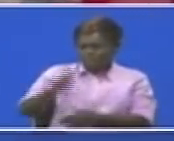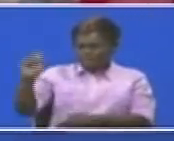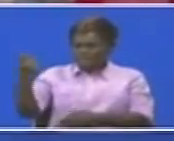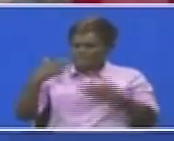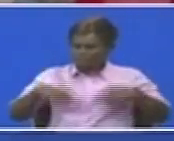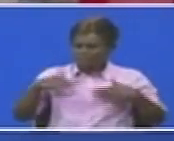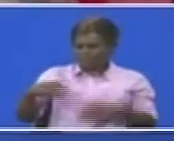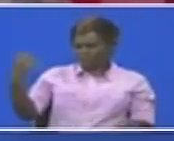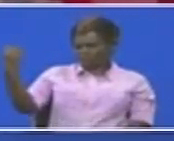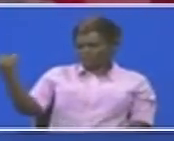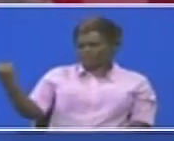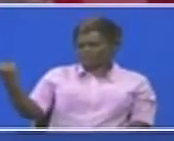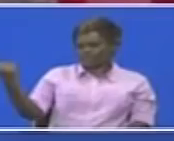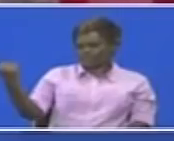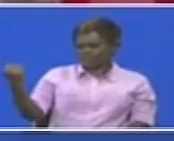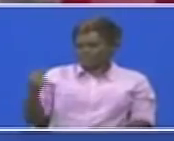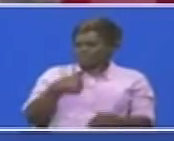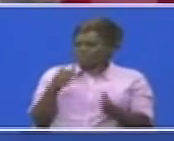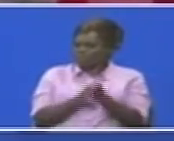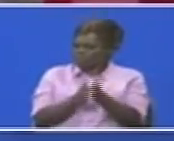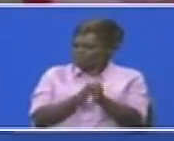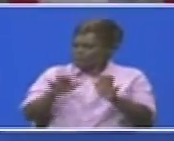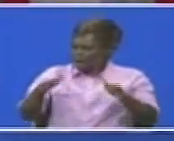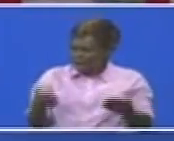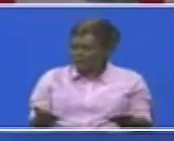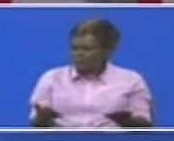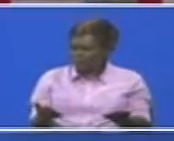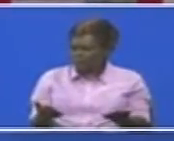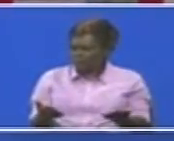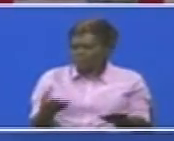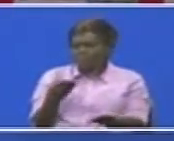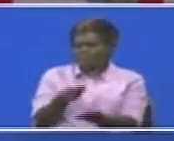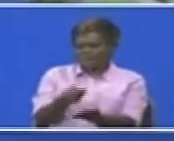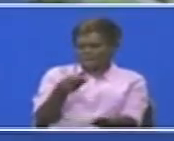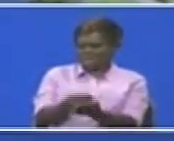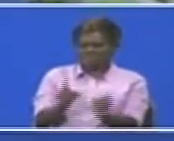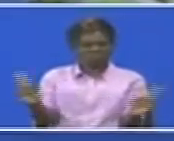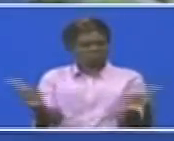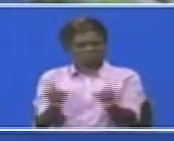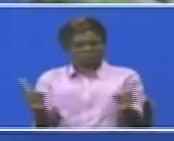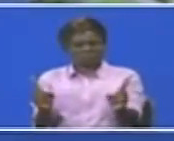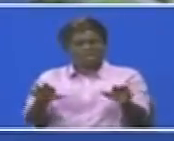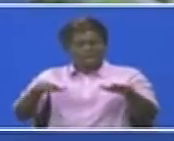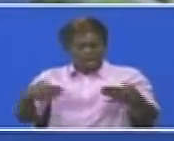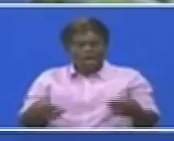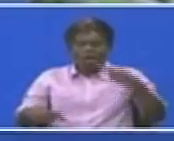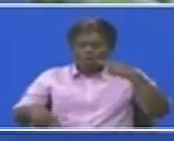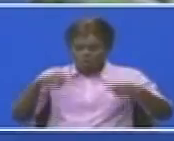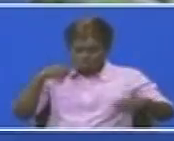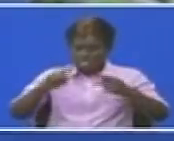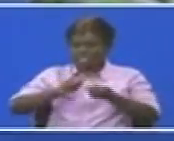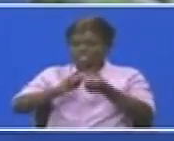mostly departmental heads. What motivates me, to be honest with you, is not the money. It's how this hotel has